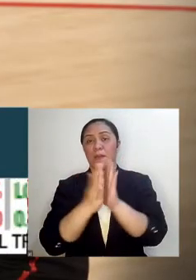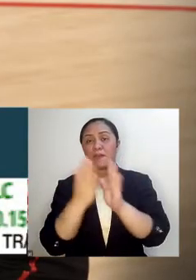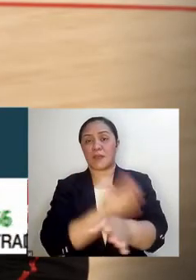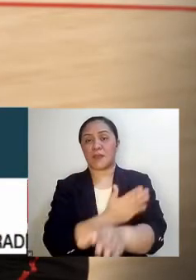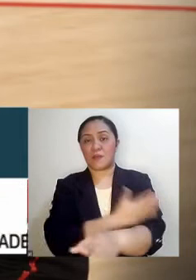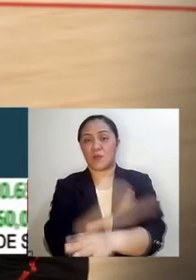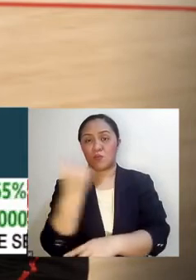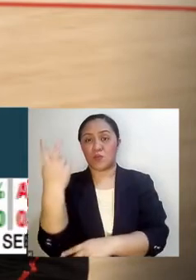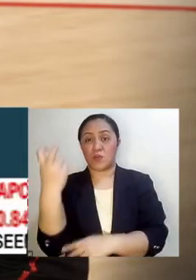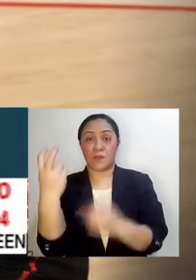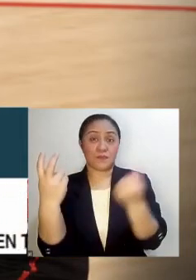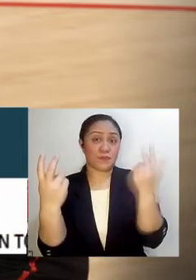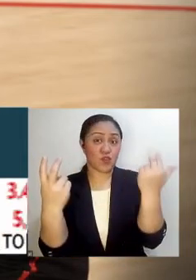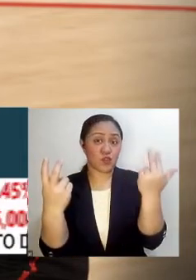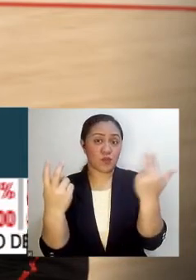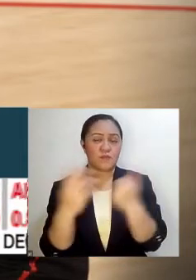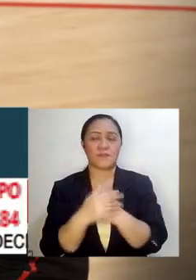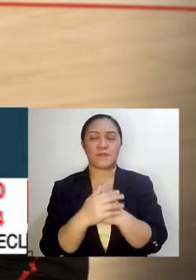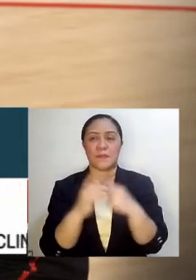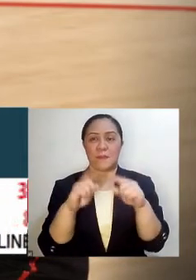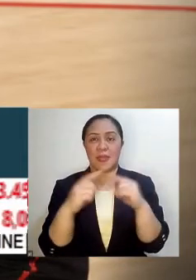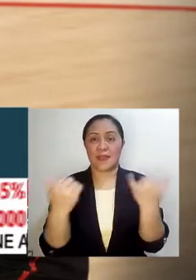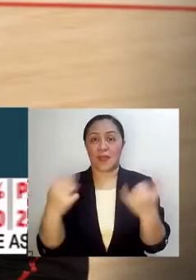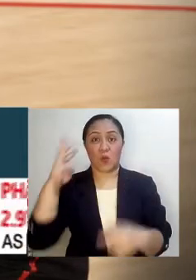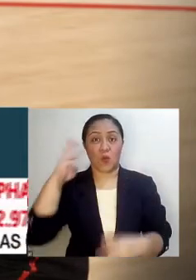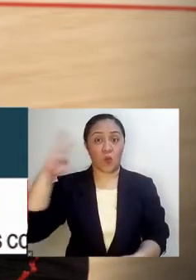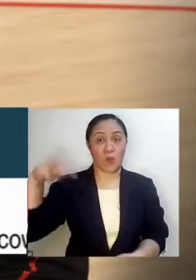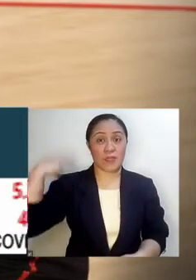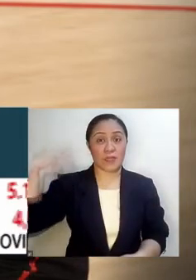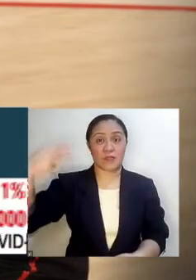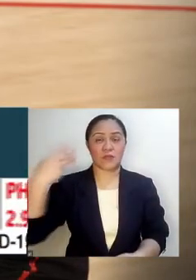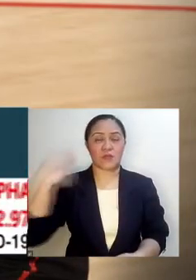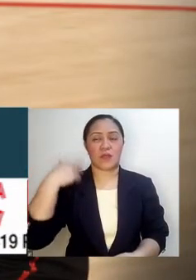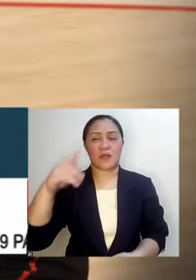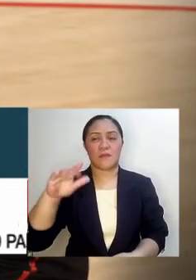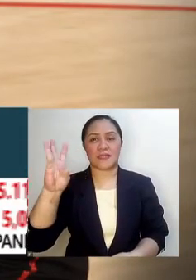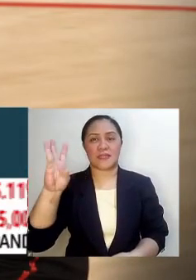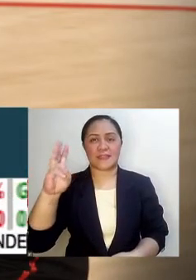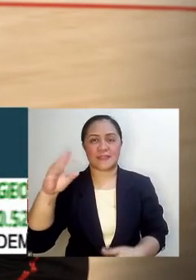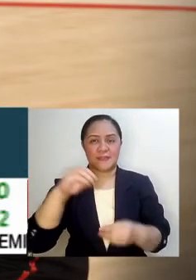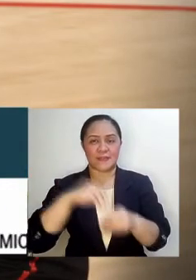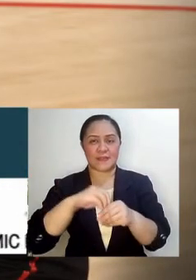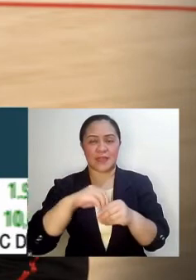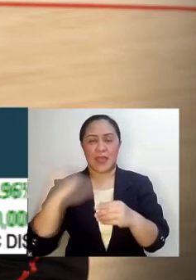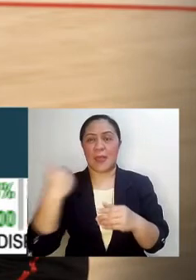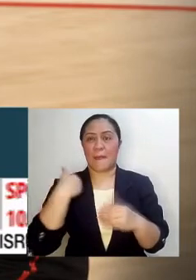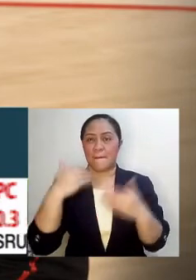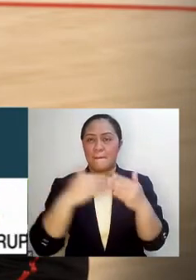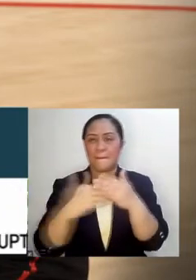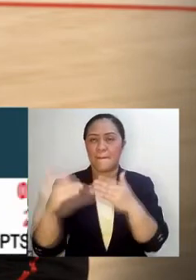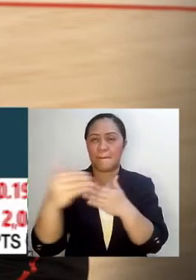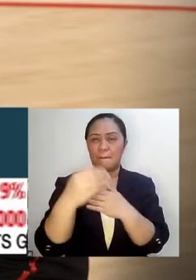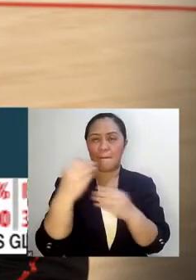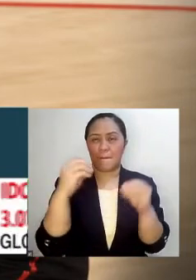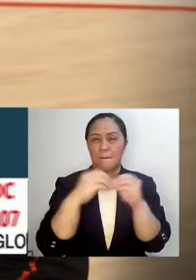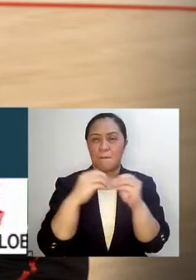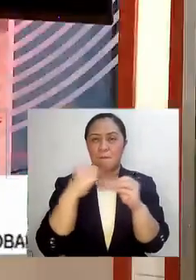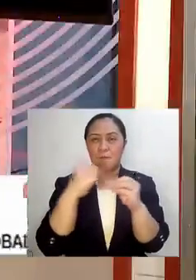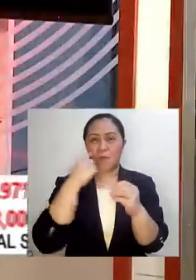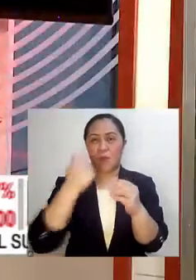season, while Washington now has a 6-16 card and looks headed for the lottery.